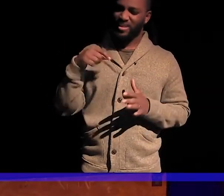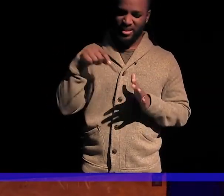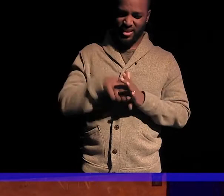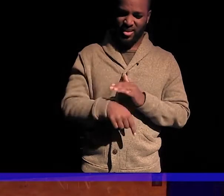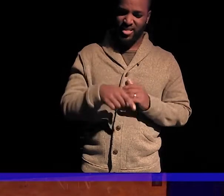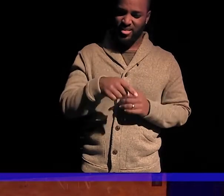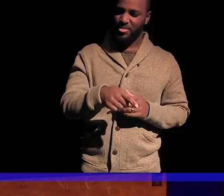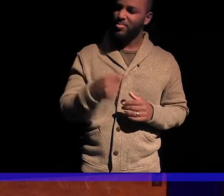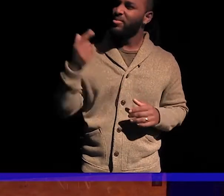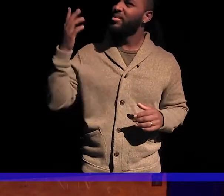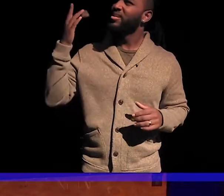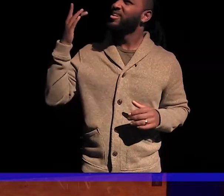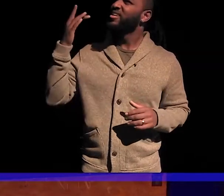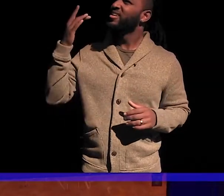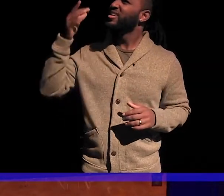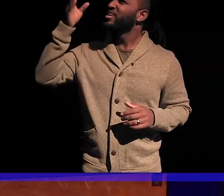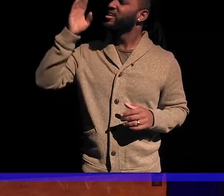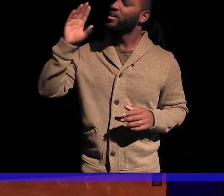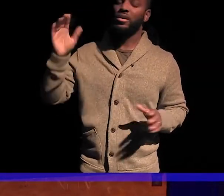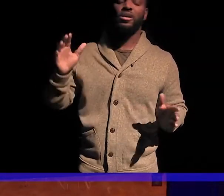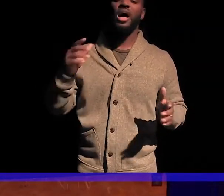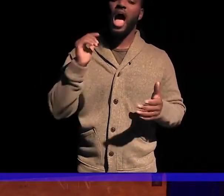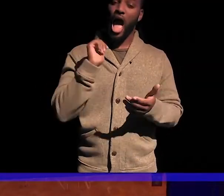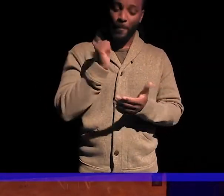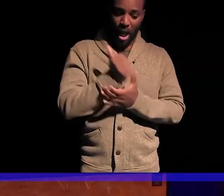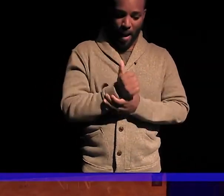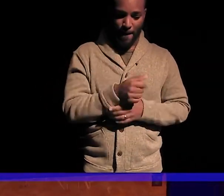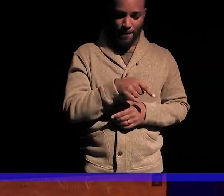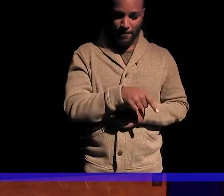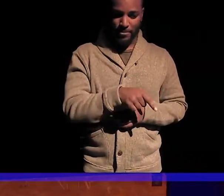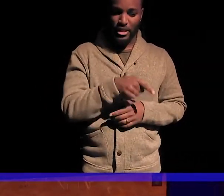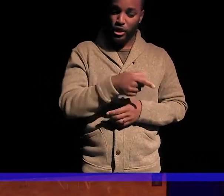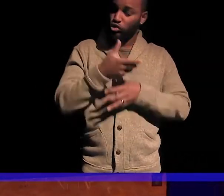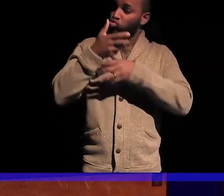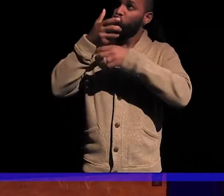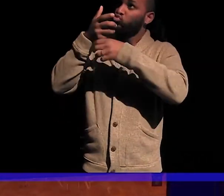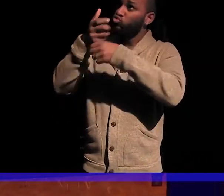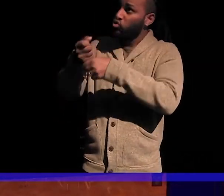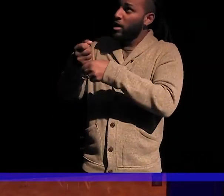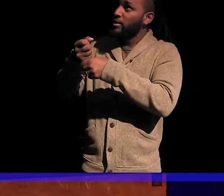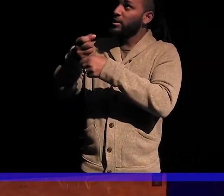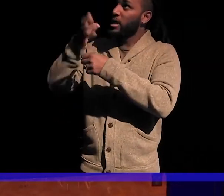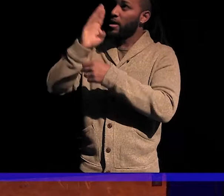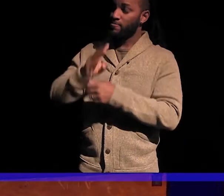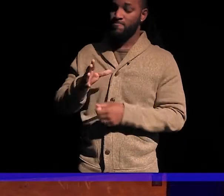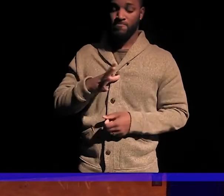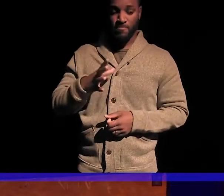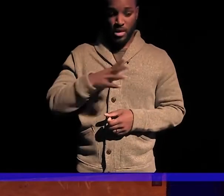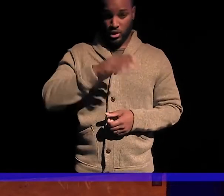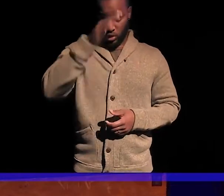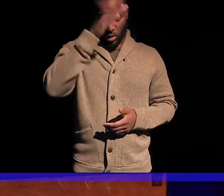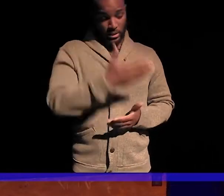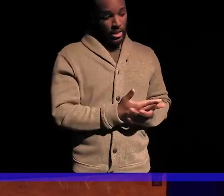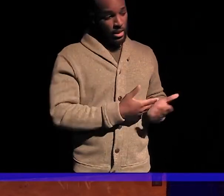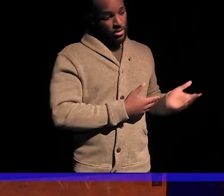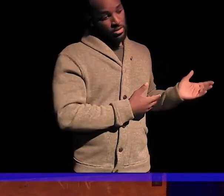him. But Abraham, who trusted God, takes Isaac up onto the mountain.